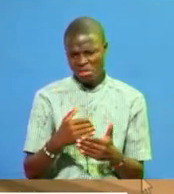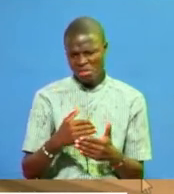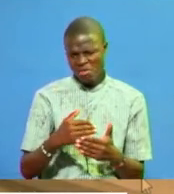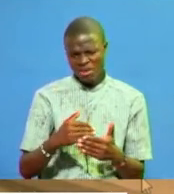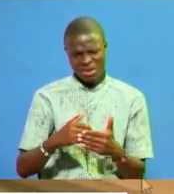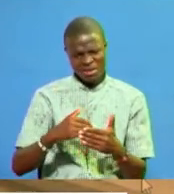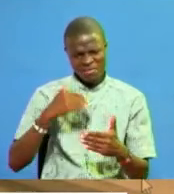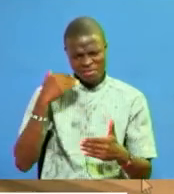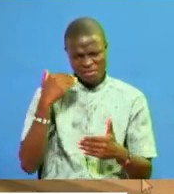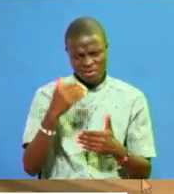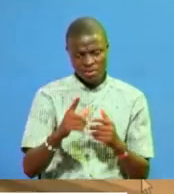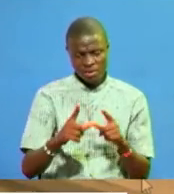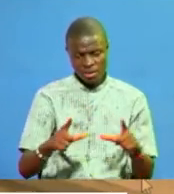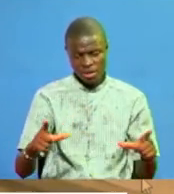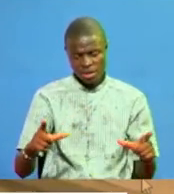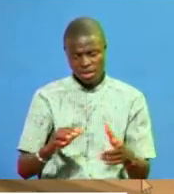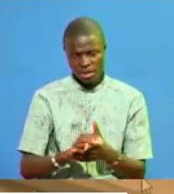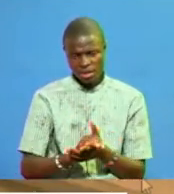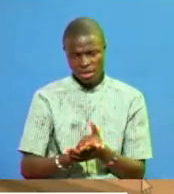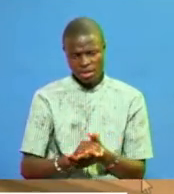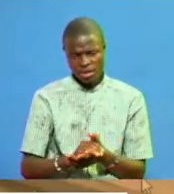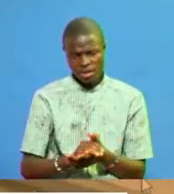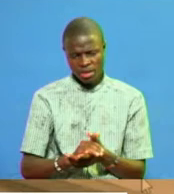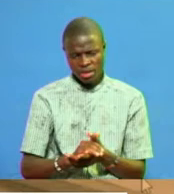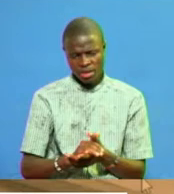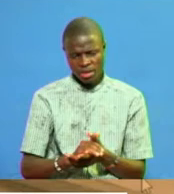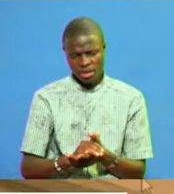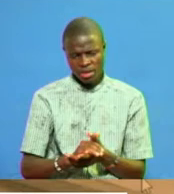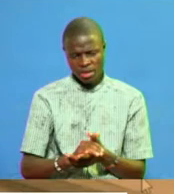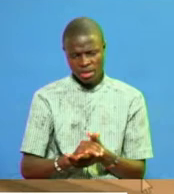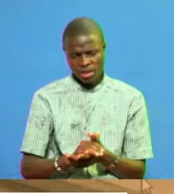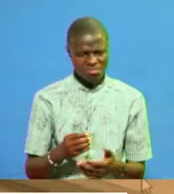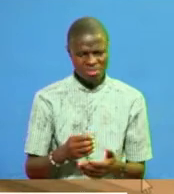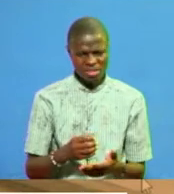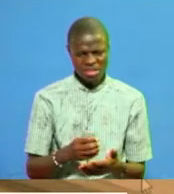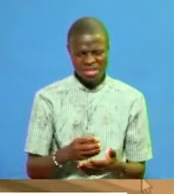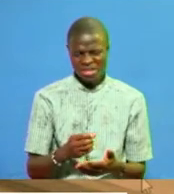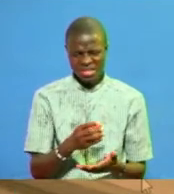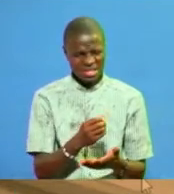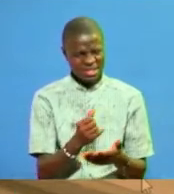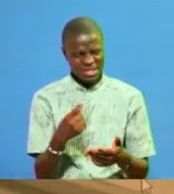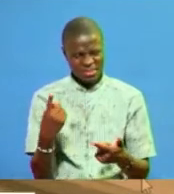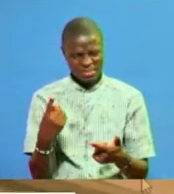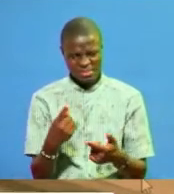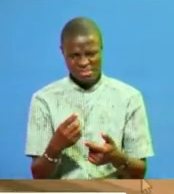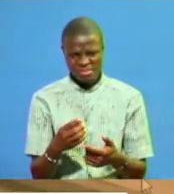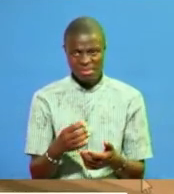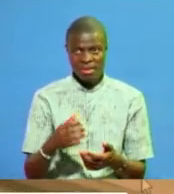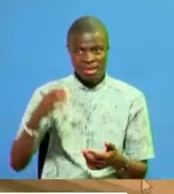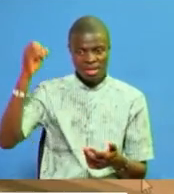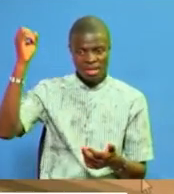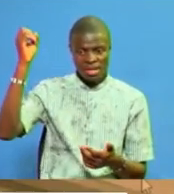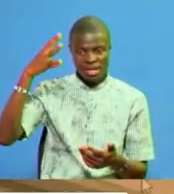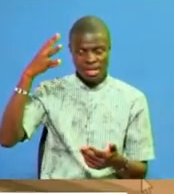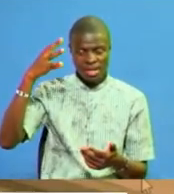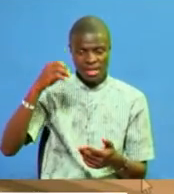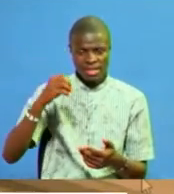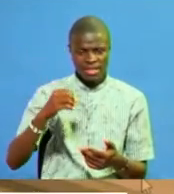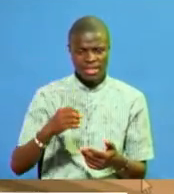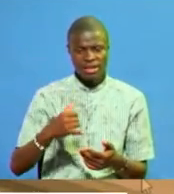digitization. We have easy access to electricity, smartphones, and we have a very educated